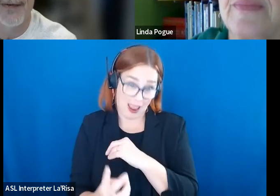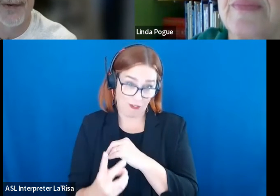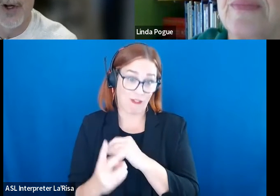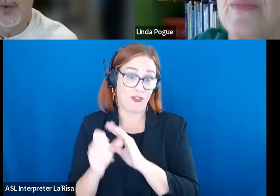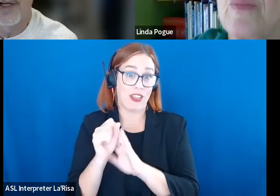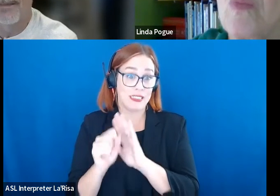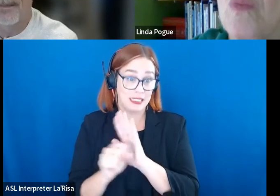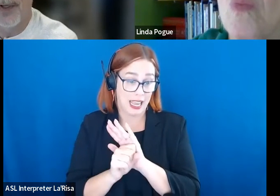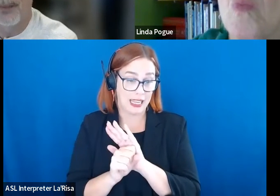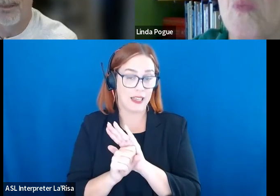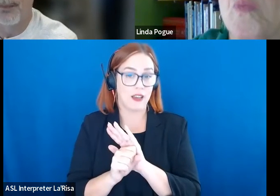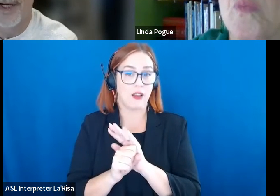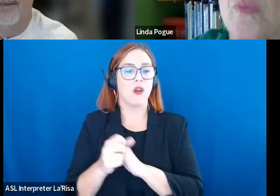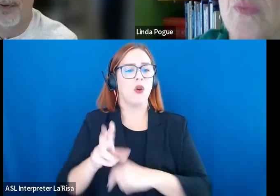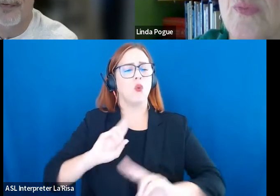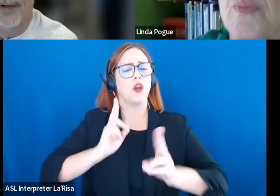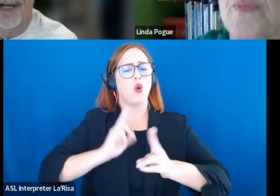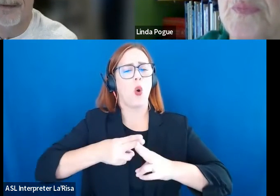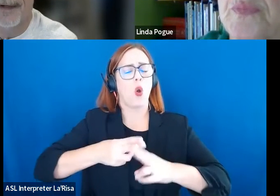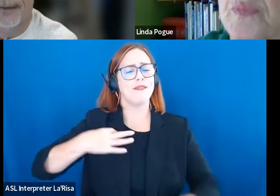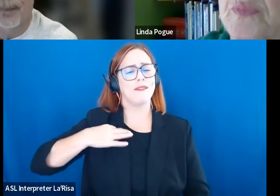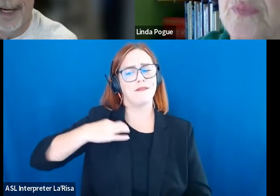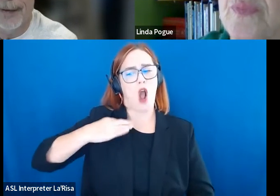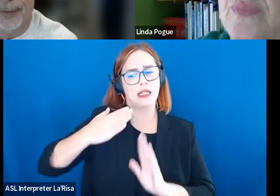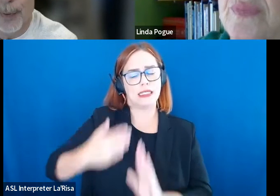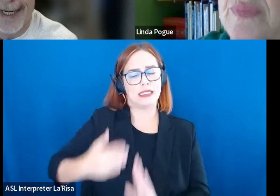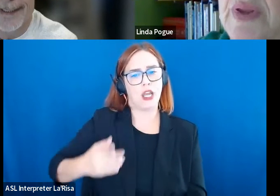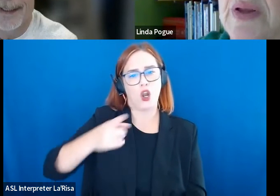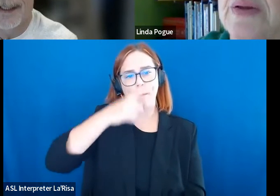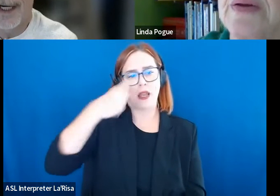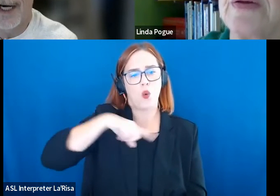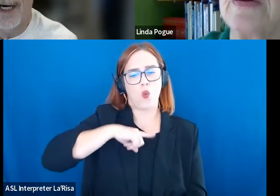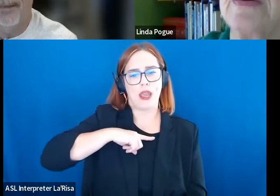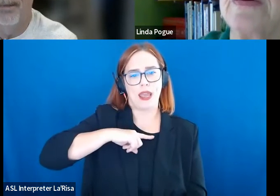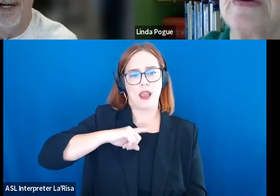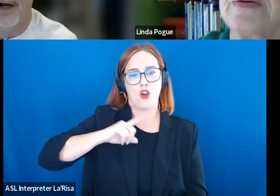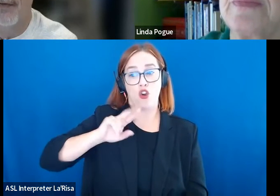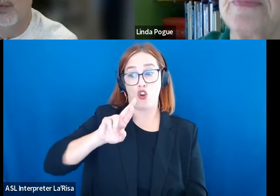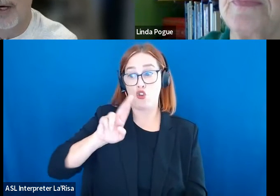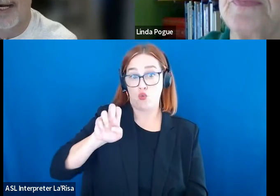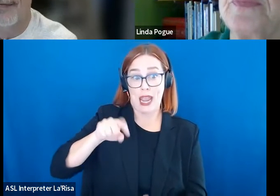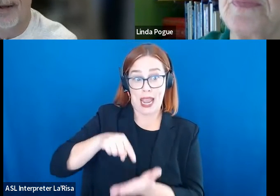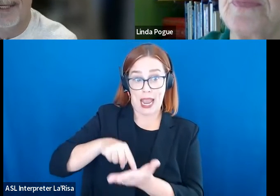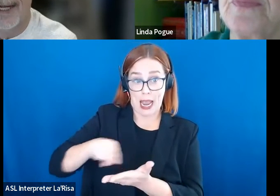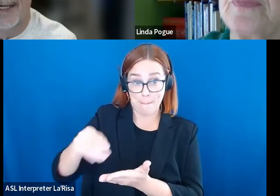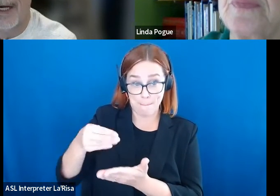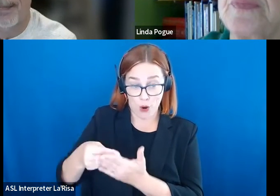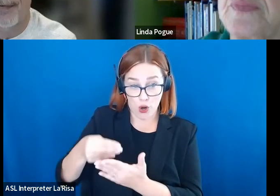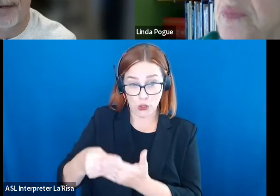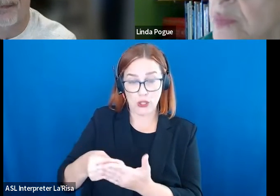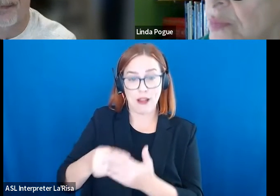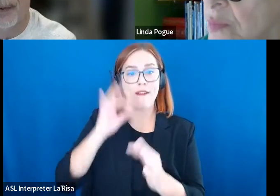volunteers because we reimburse them at the federal mileage rate. But otherwise, I mean,